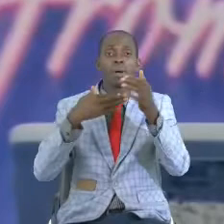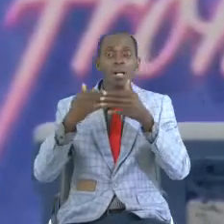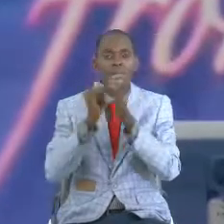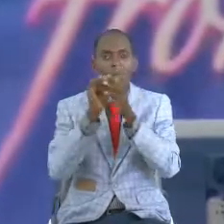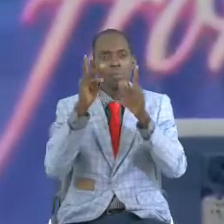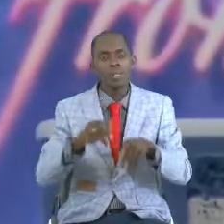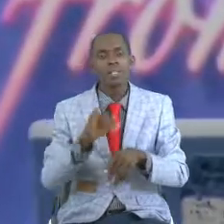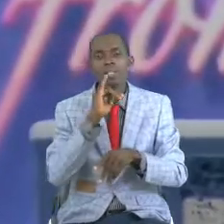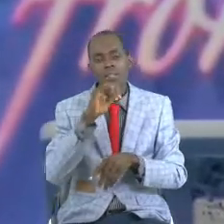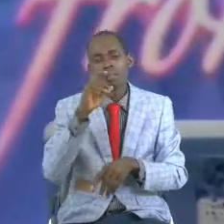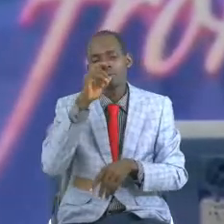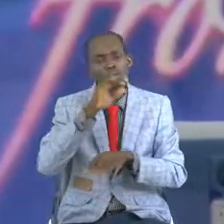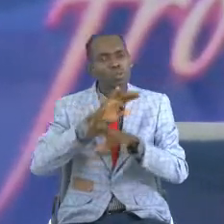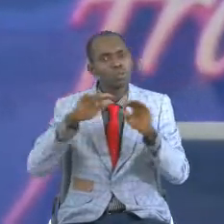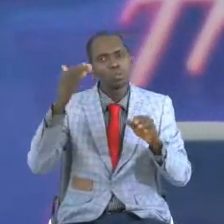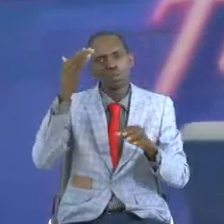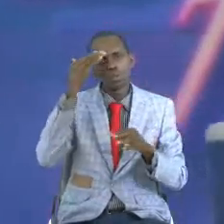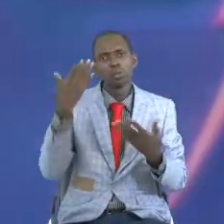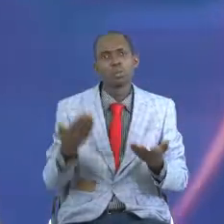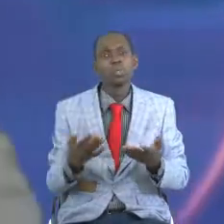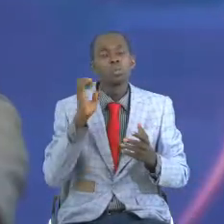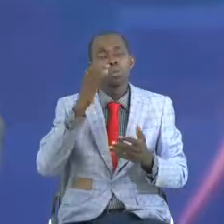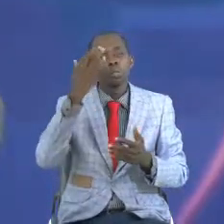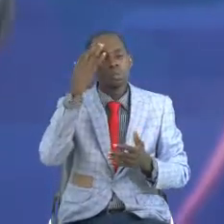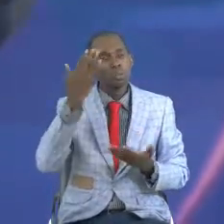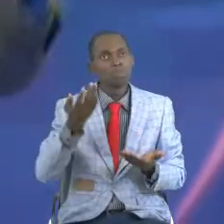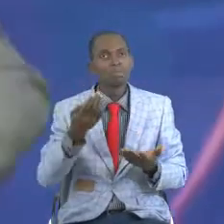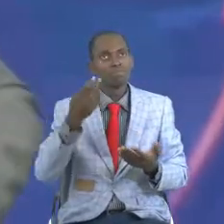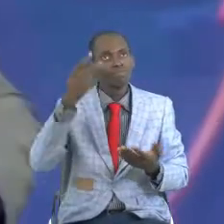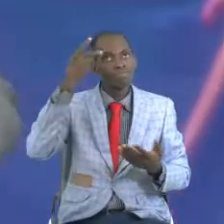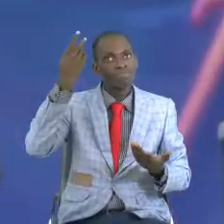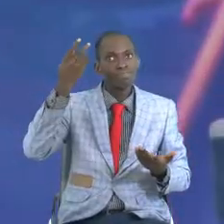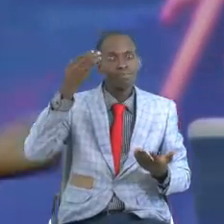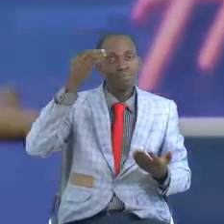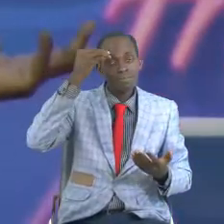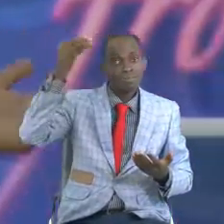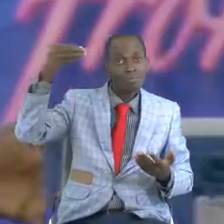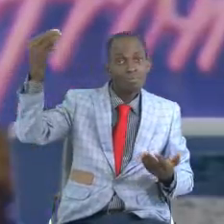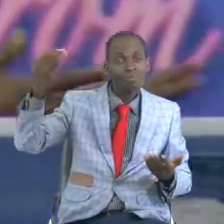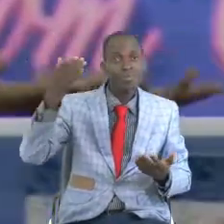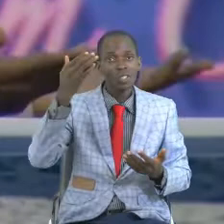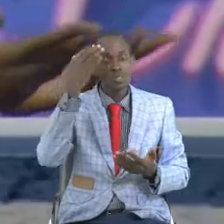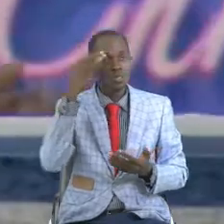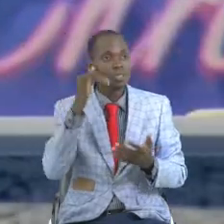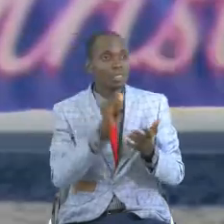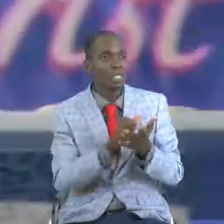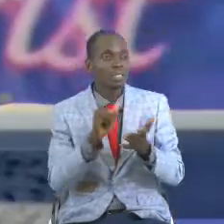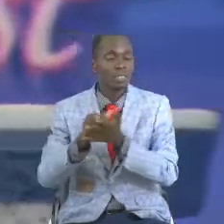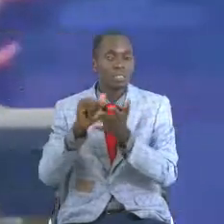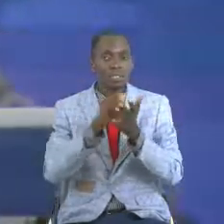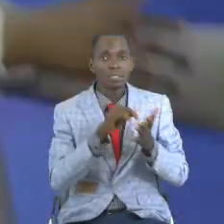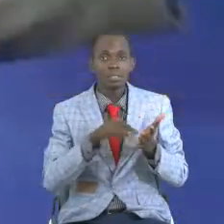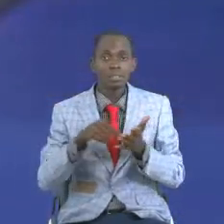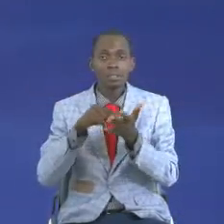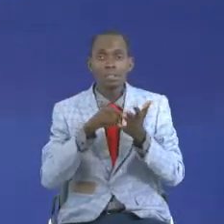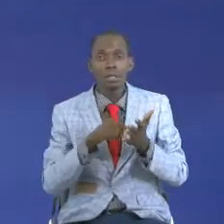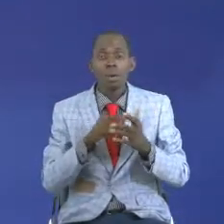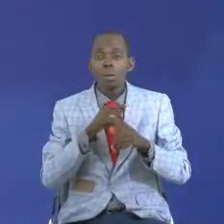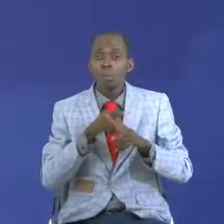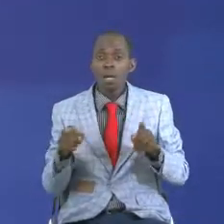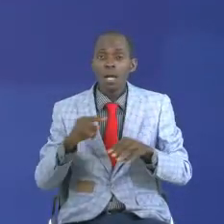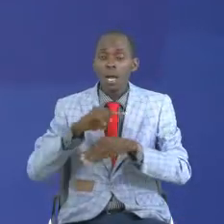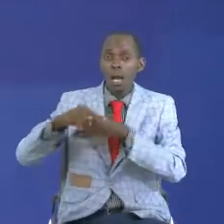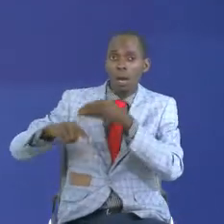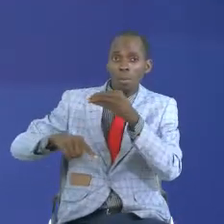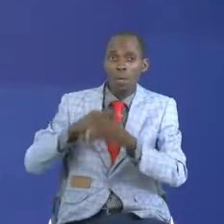know. He may know philosophy. He may know that one and that one. But as it concerns the life